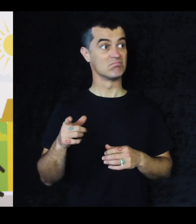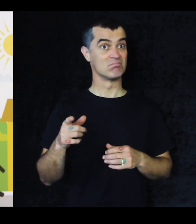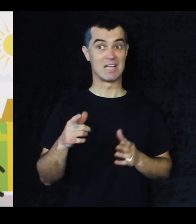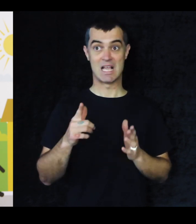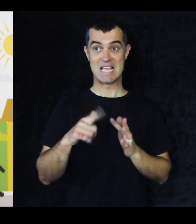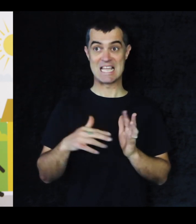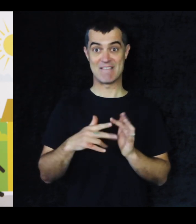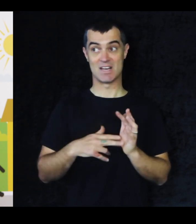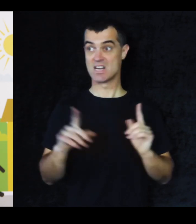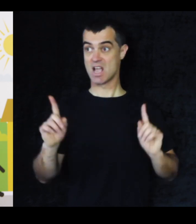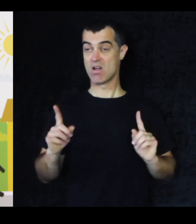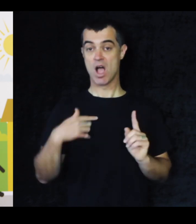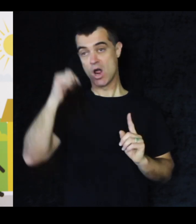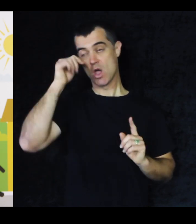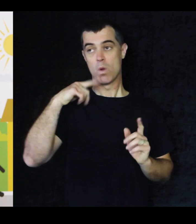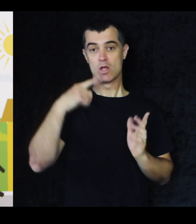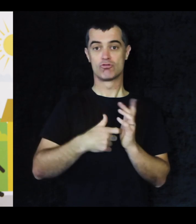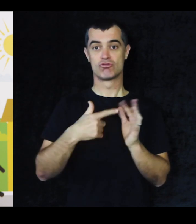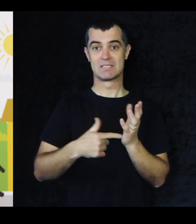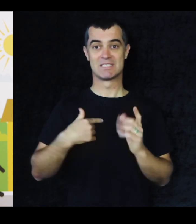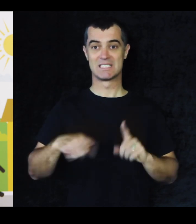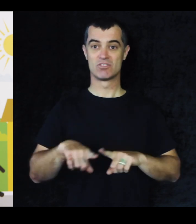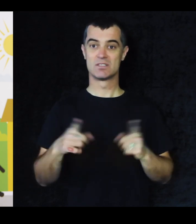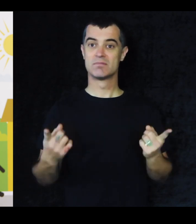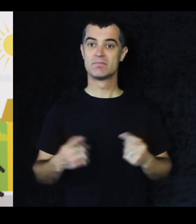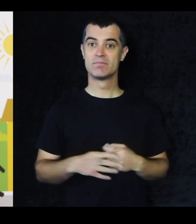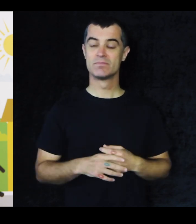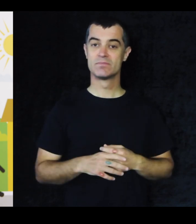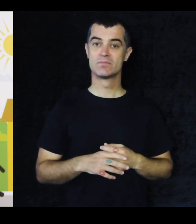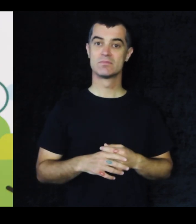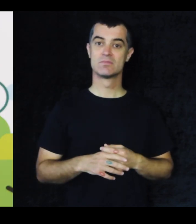even today, because I know that I will be treated differently.